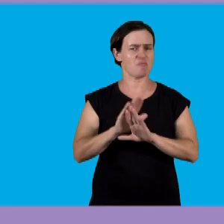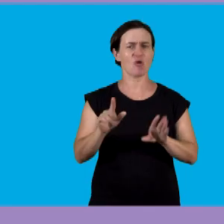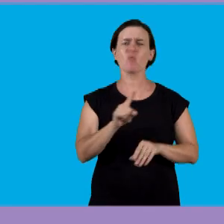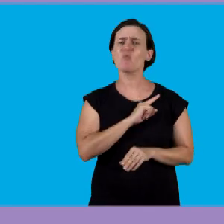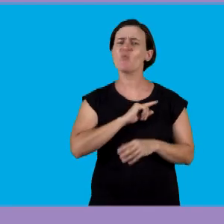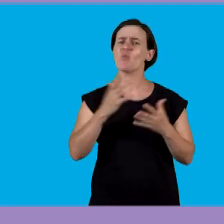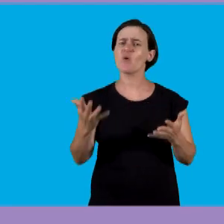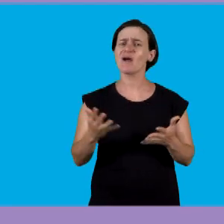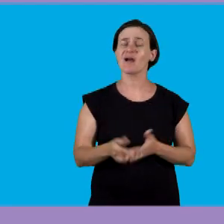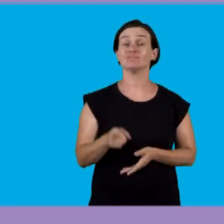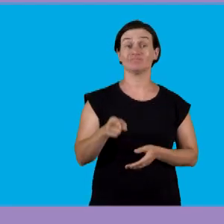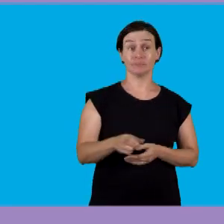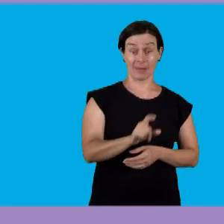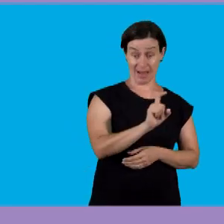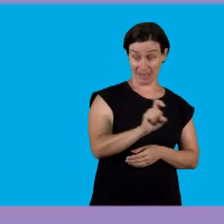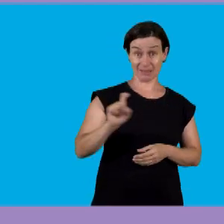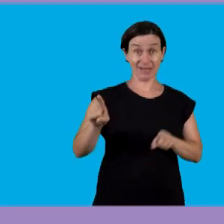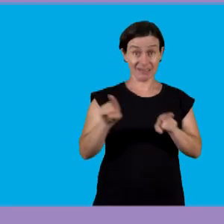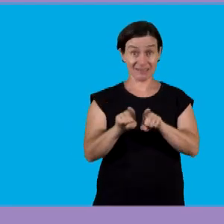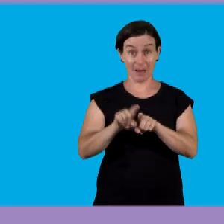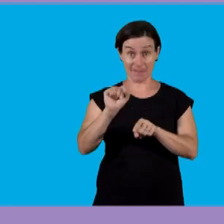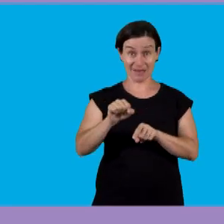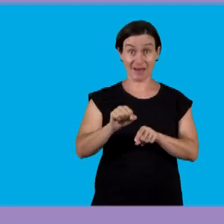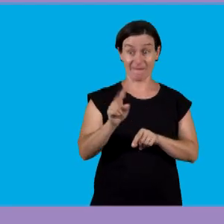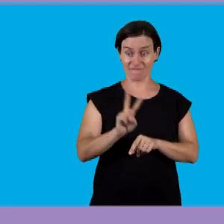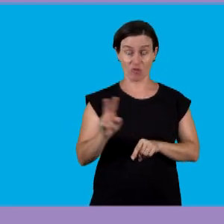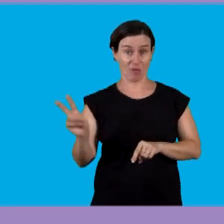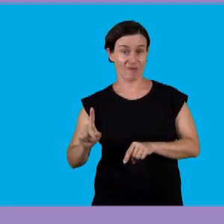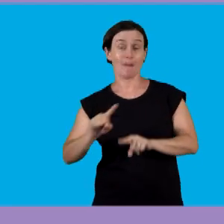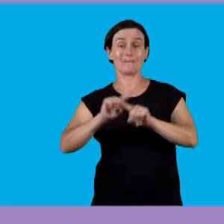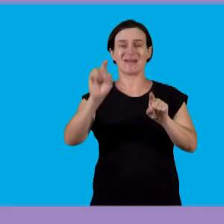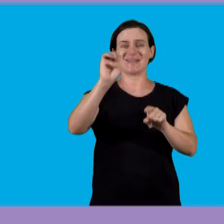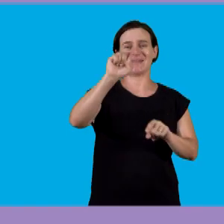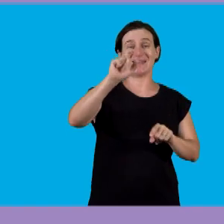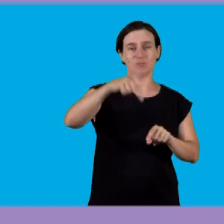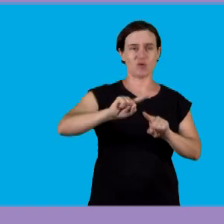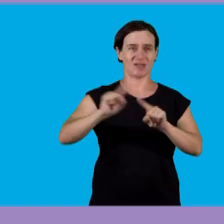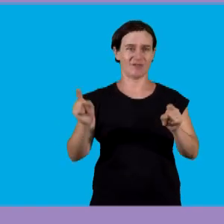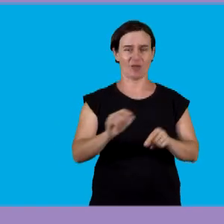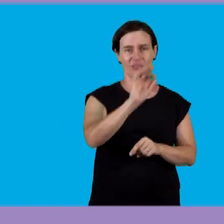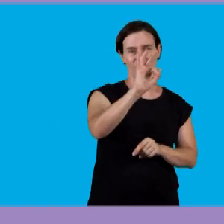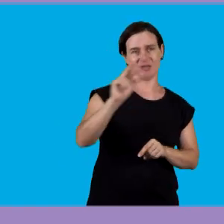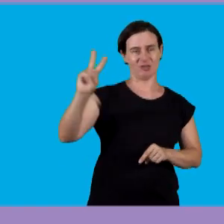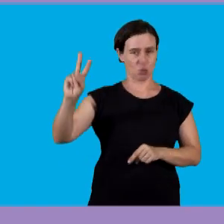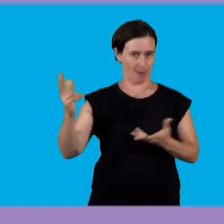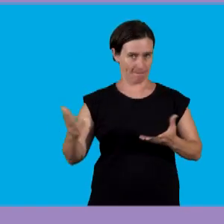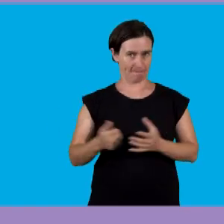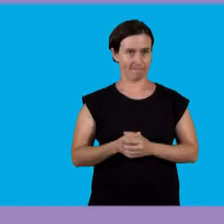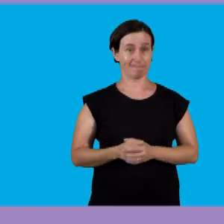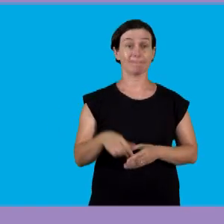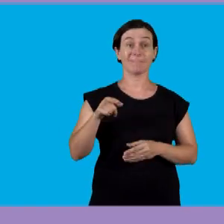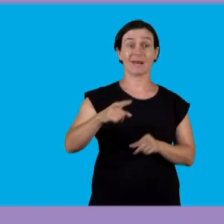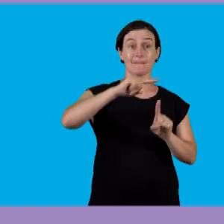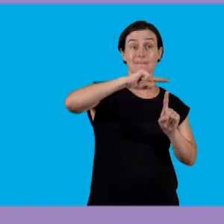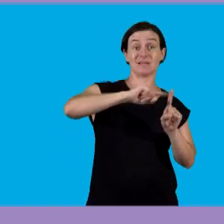not like terms? Because they might have the same variable, but that exponent is different. But we do have there, we